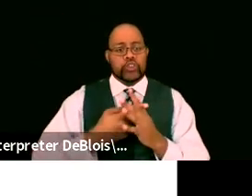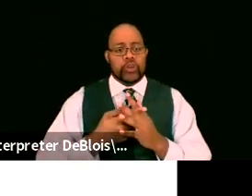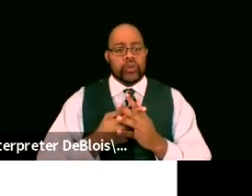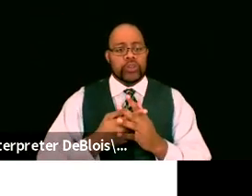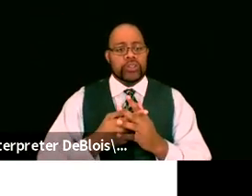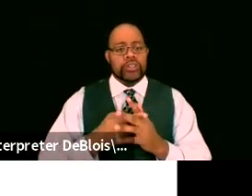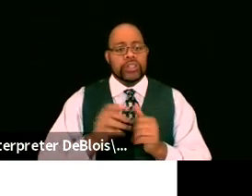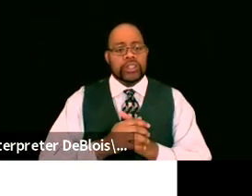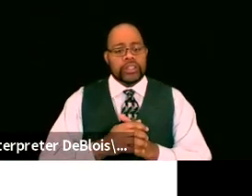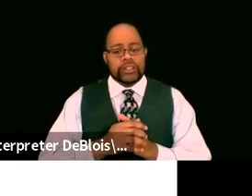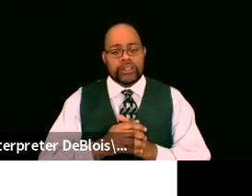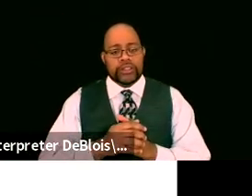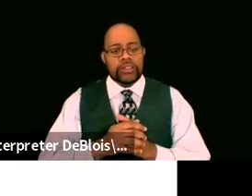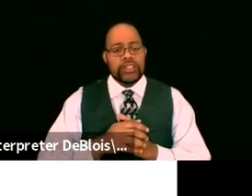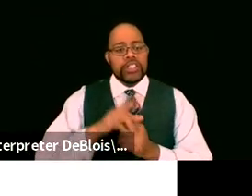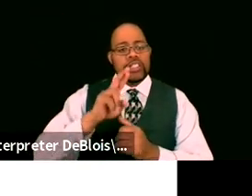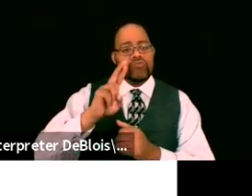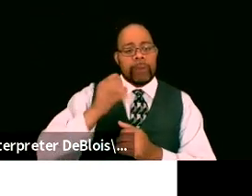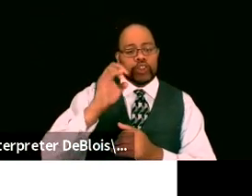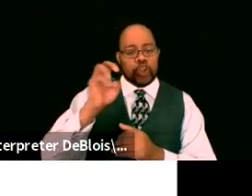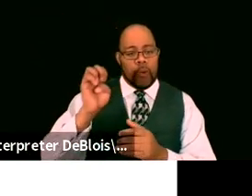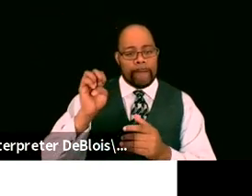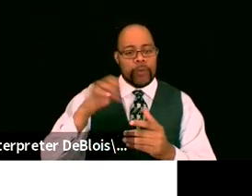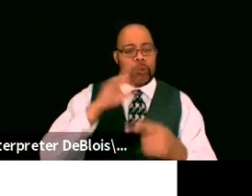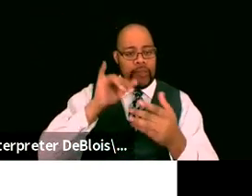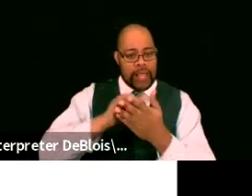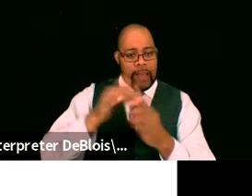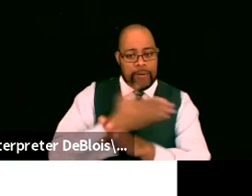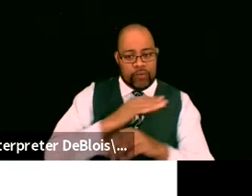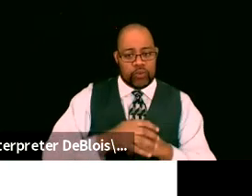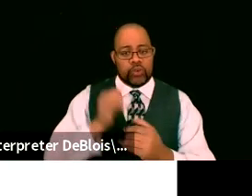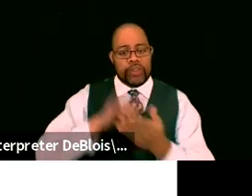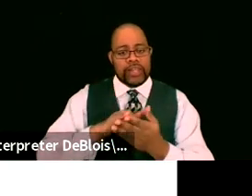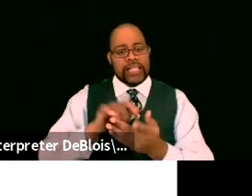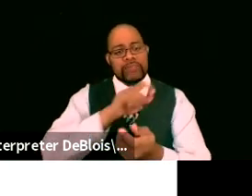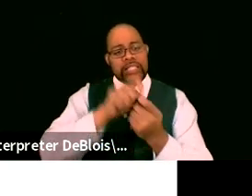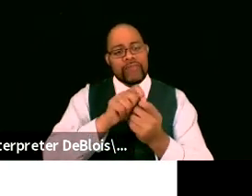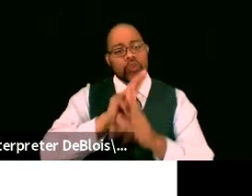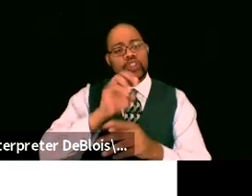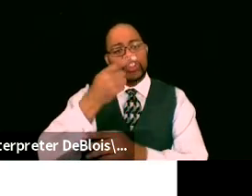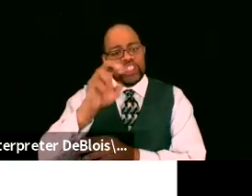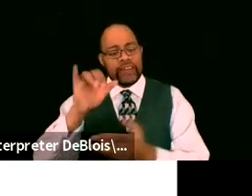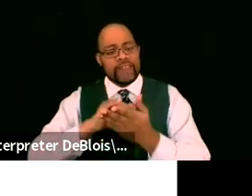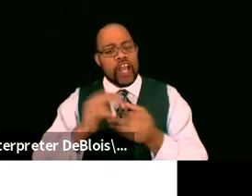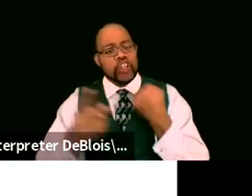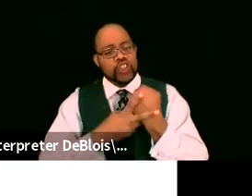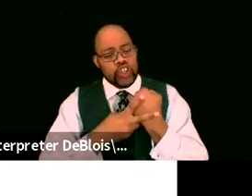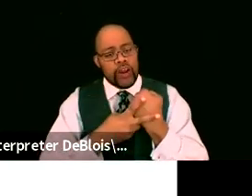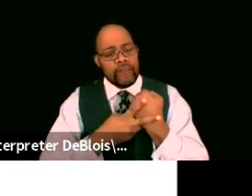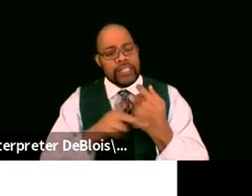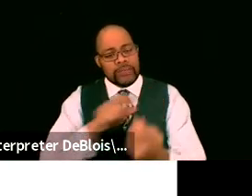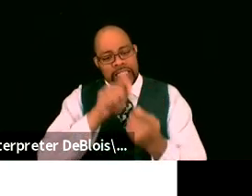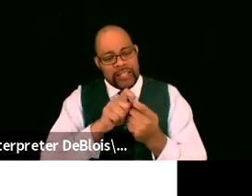ribosomal RNA gene, which I think some of the previous speakers have already spoken about. So this is a particularly useful gene in that it's conserved, and it was